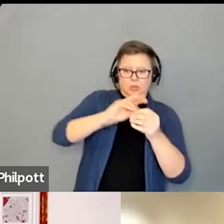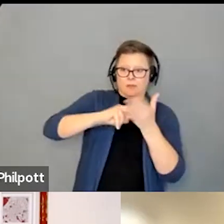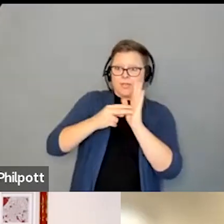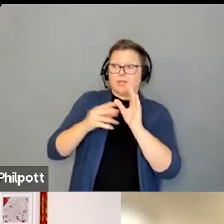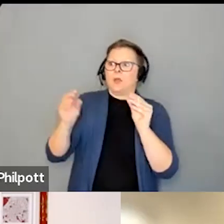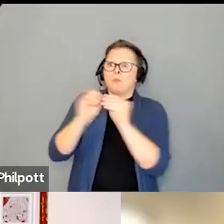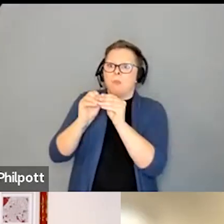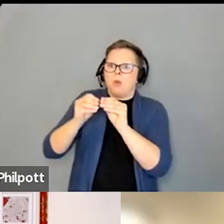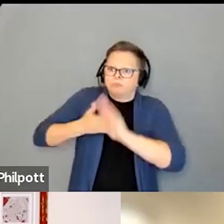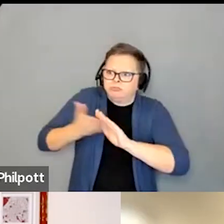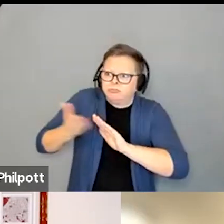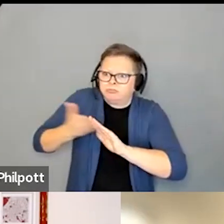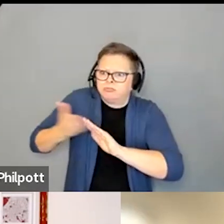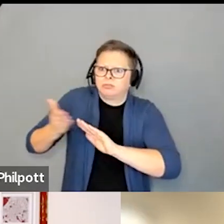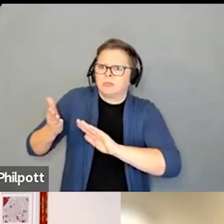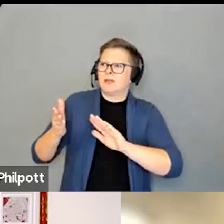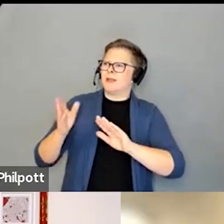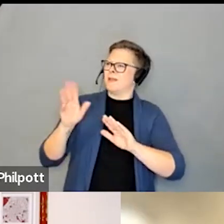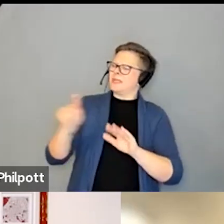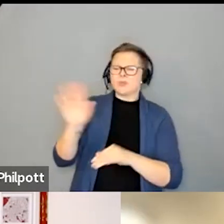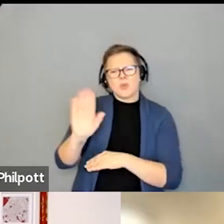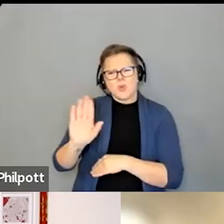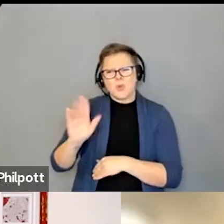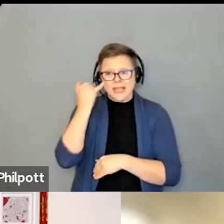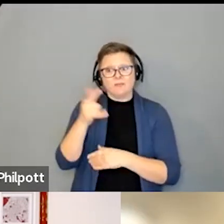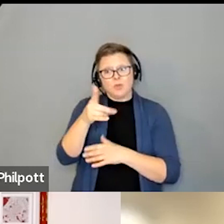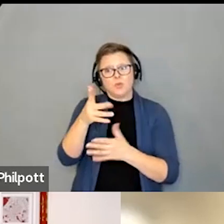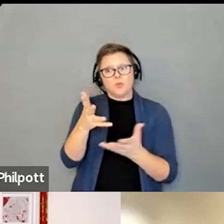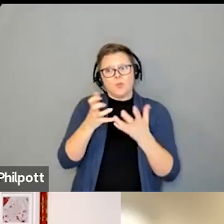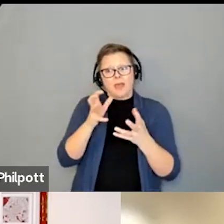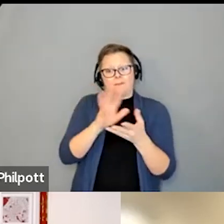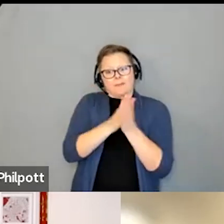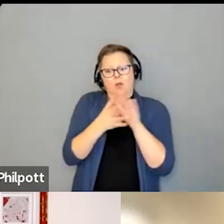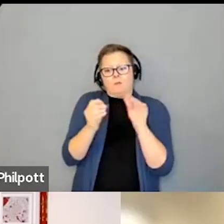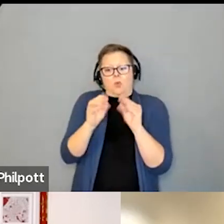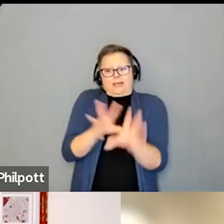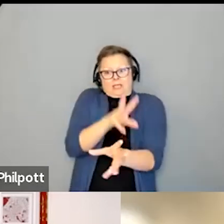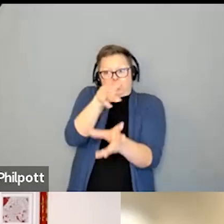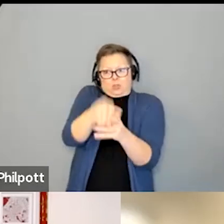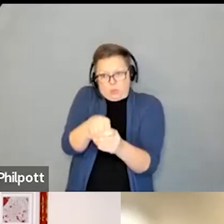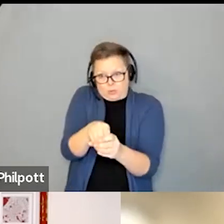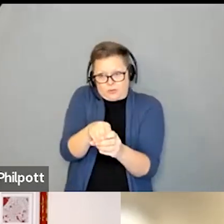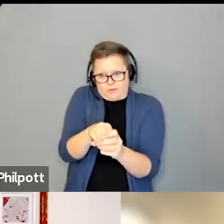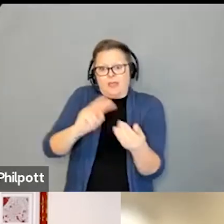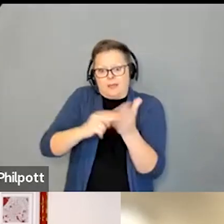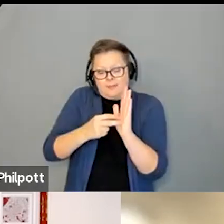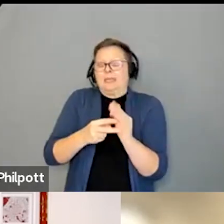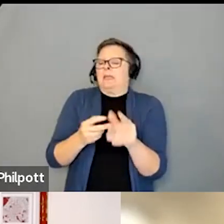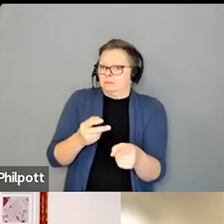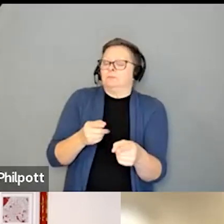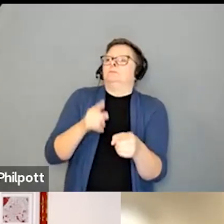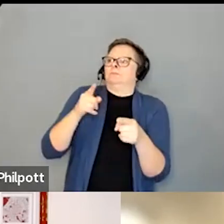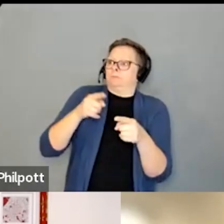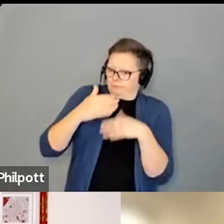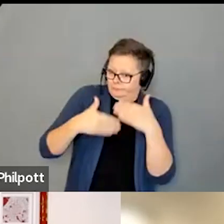But that's a counterintuitive argument to a lot of people, because to be inclusive actually takes more effort and more time invested up front. And once you're used